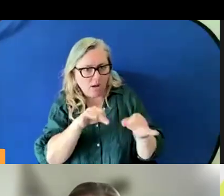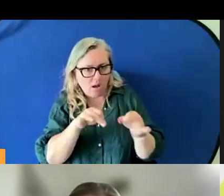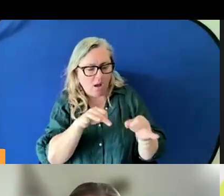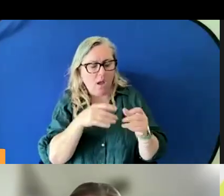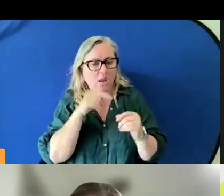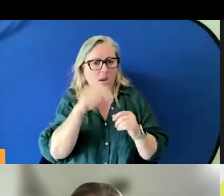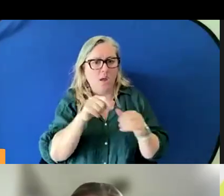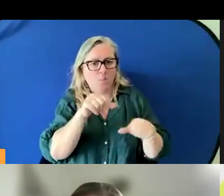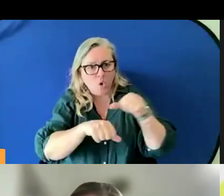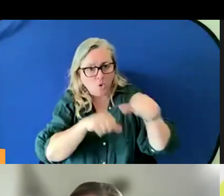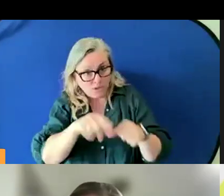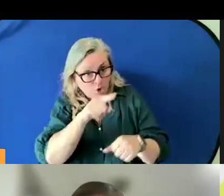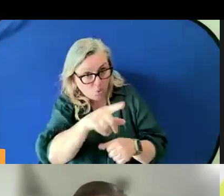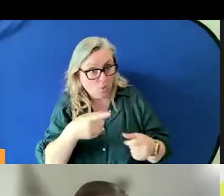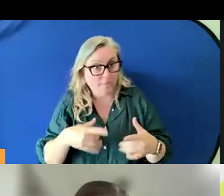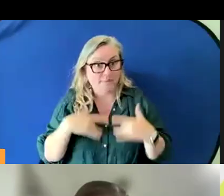heard?